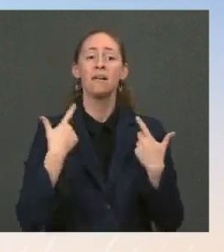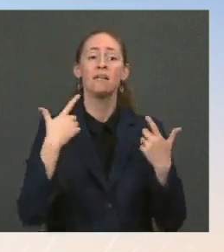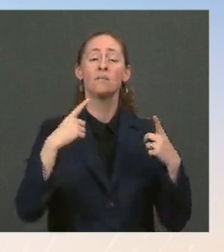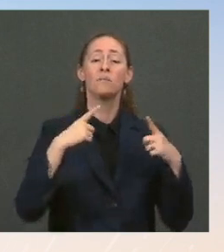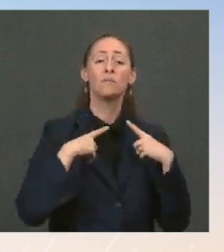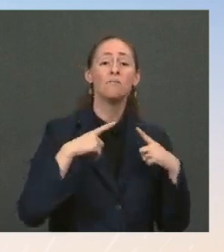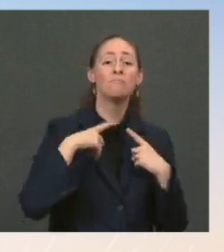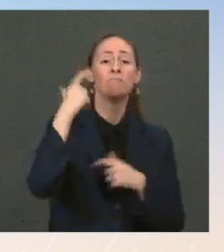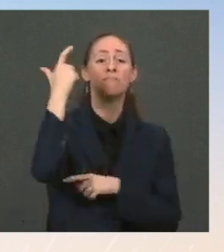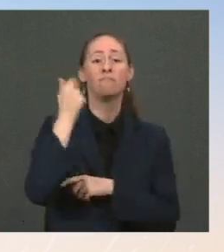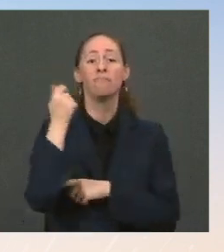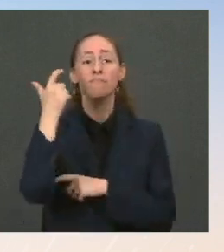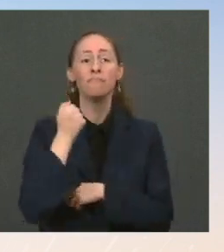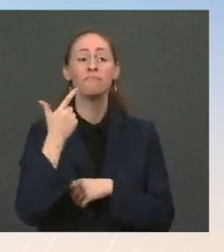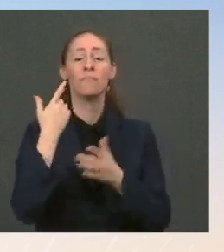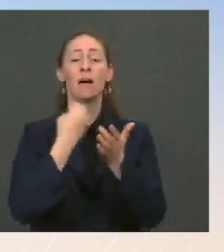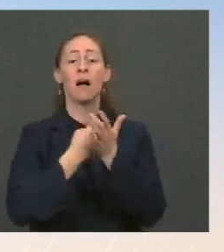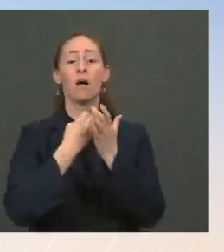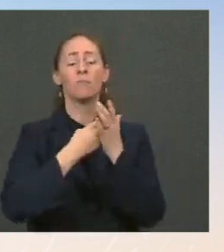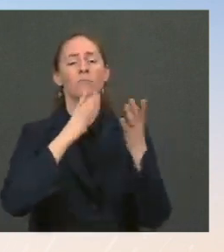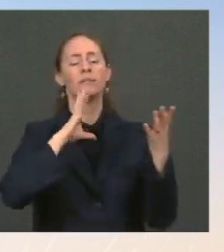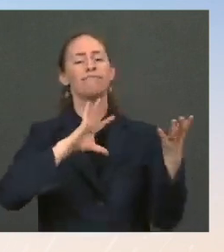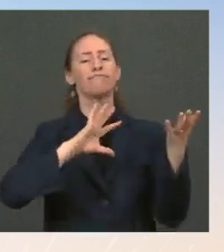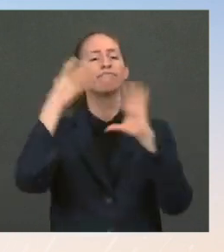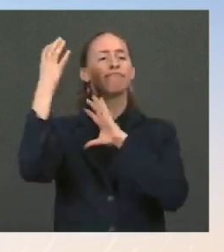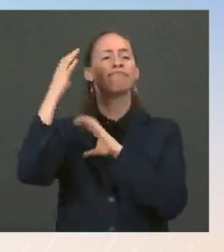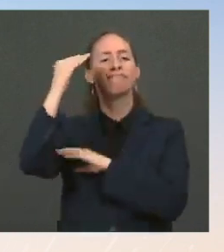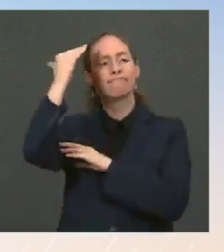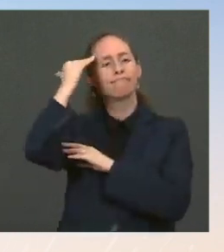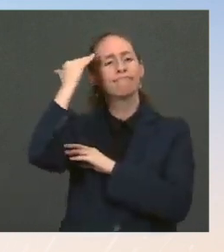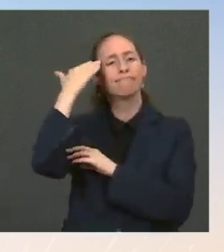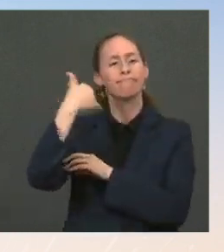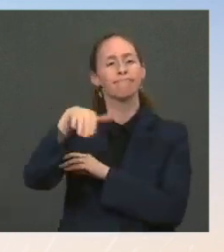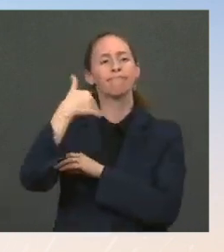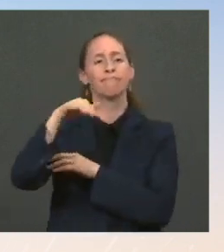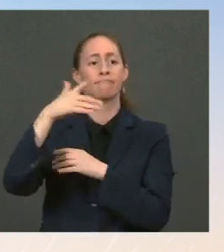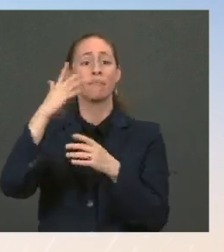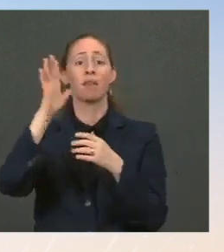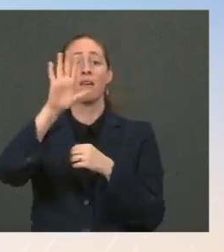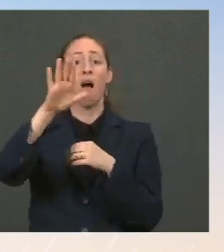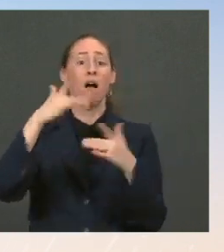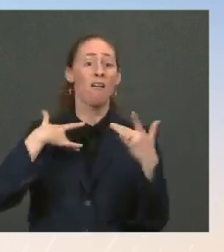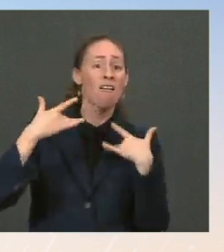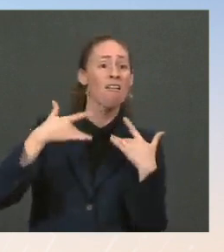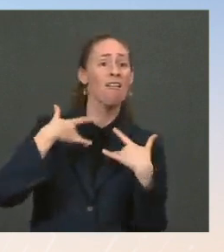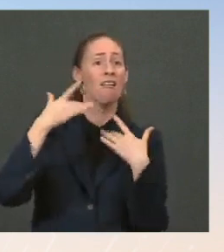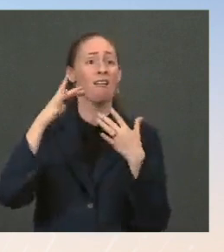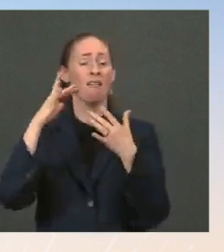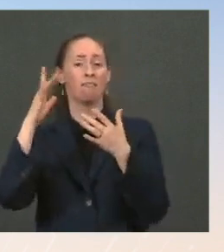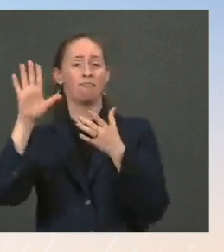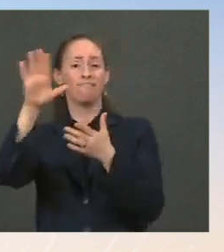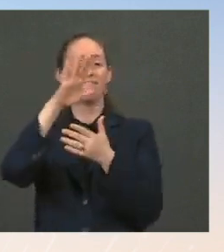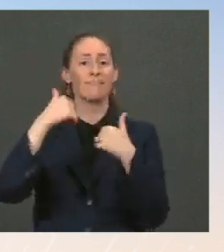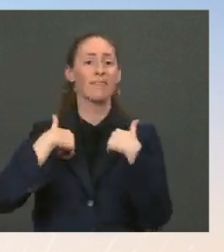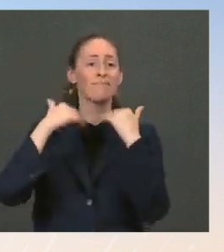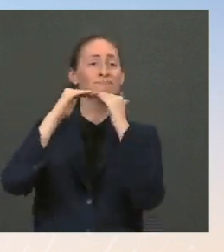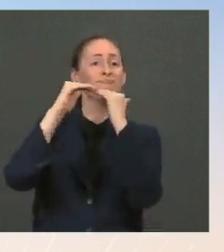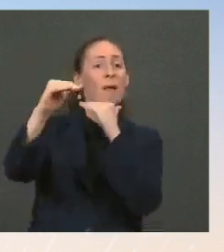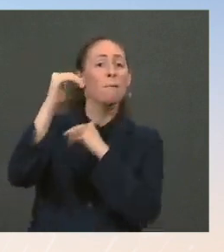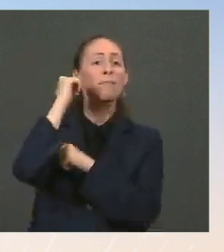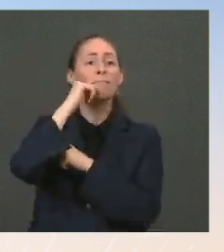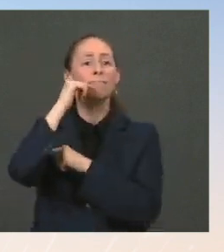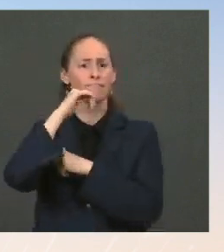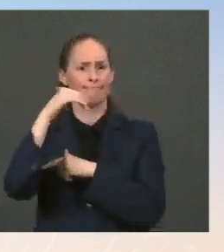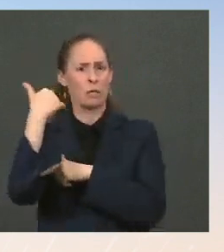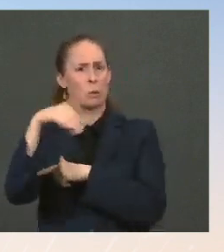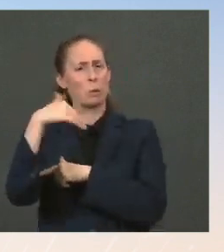security being at risk. That could mean all sorts of things, to your point, about people's economic security, especially people who are at